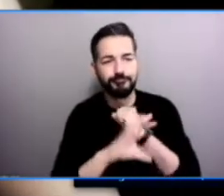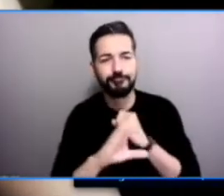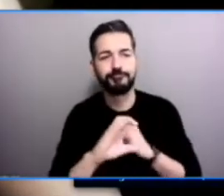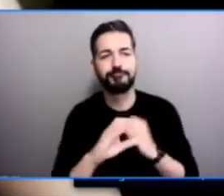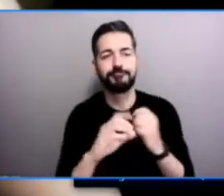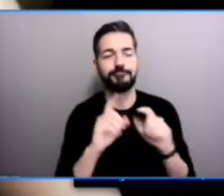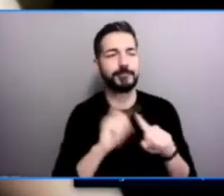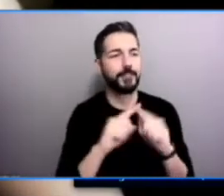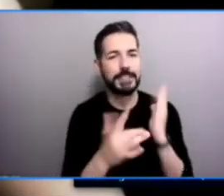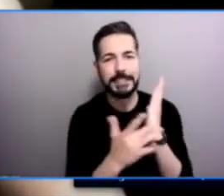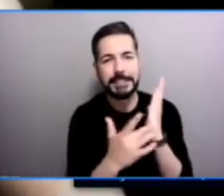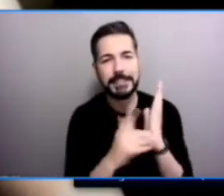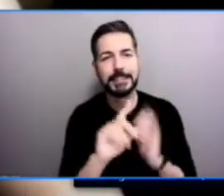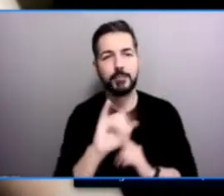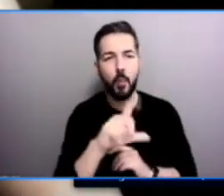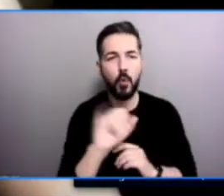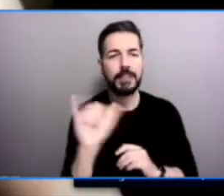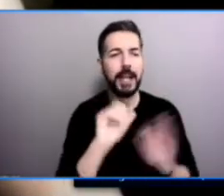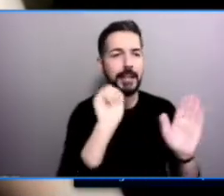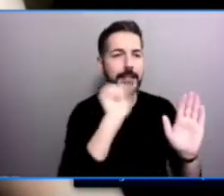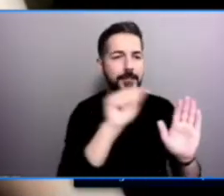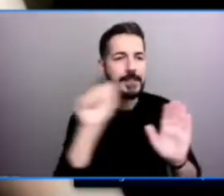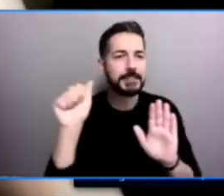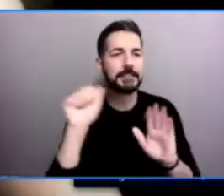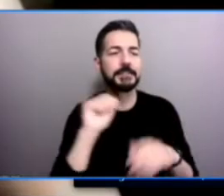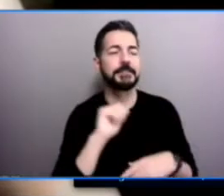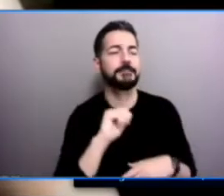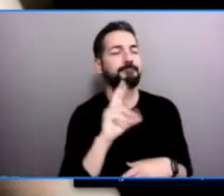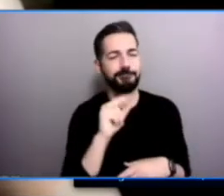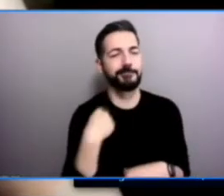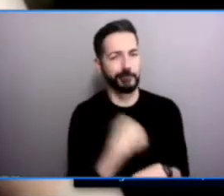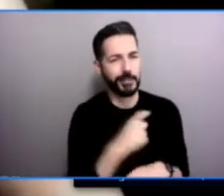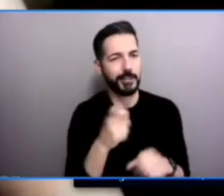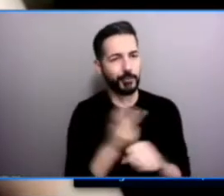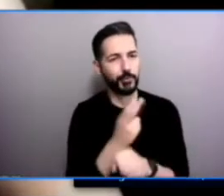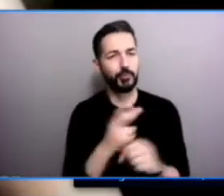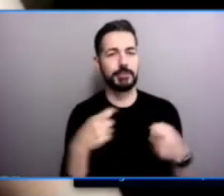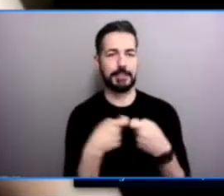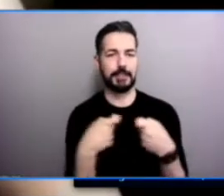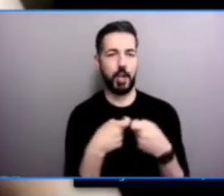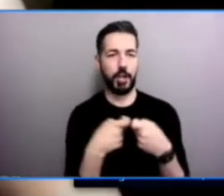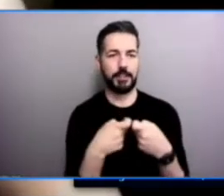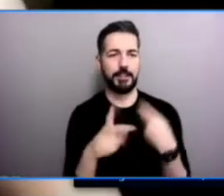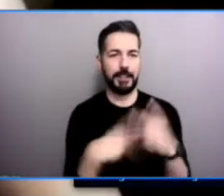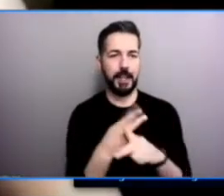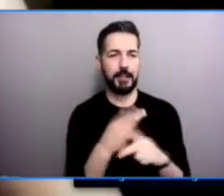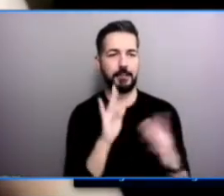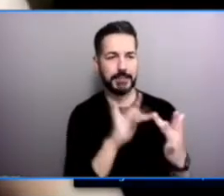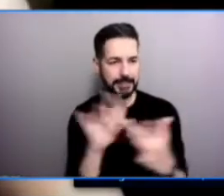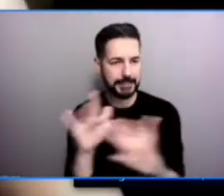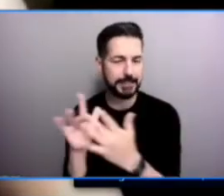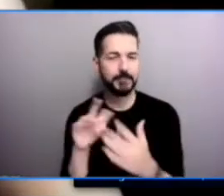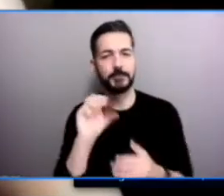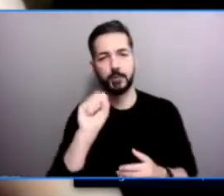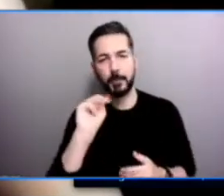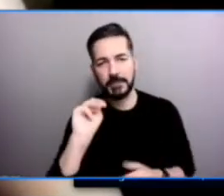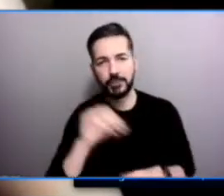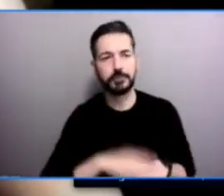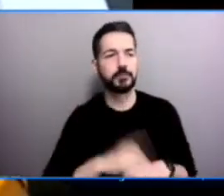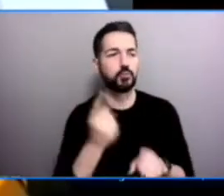the phones, making sure that we're making contact with as many people and having conversations about what's going on. So we just responded to everything in